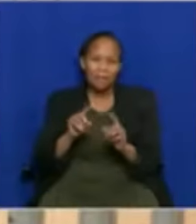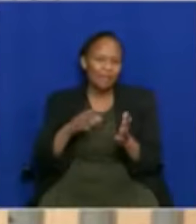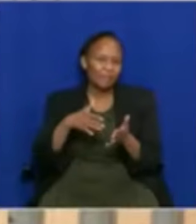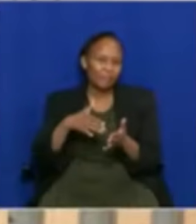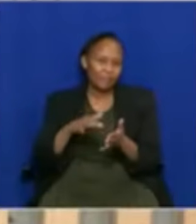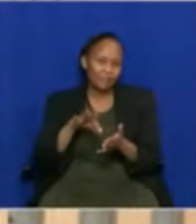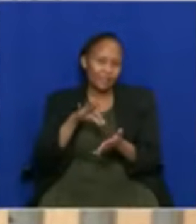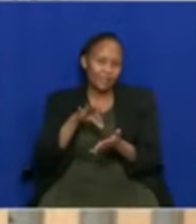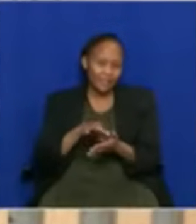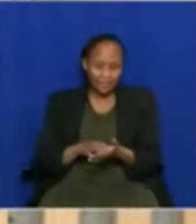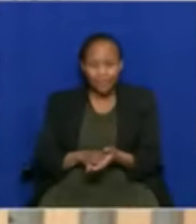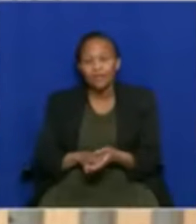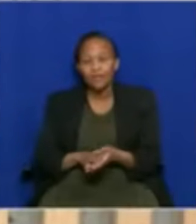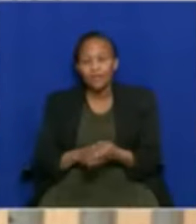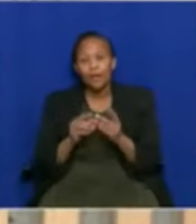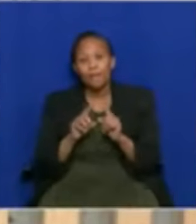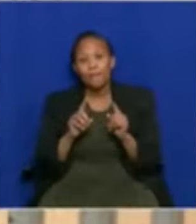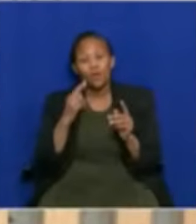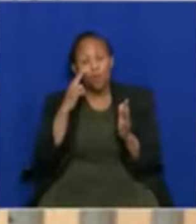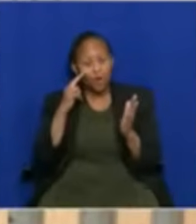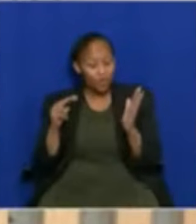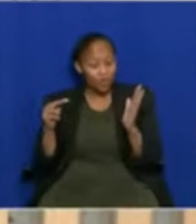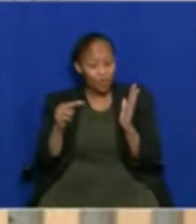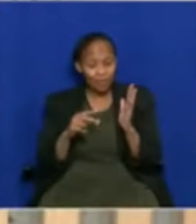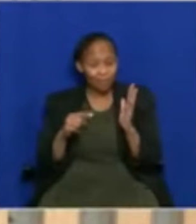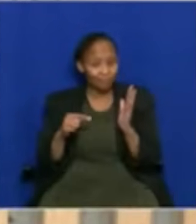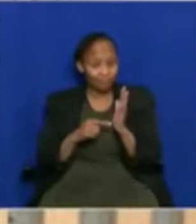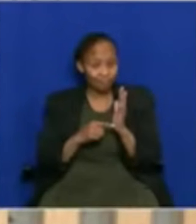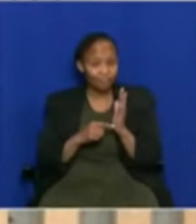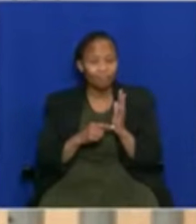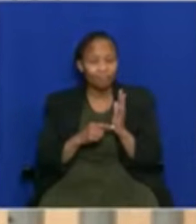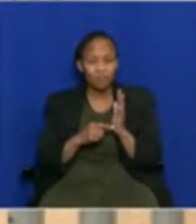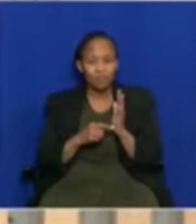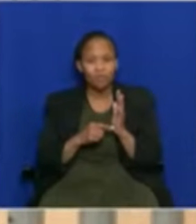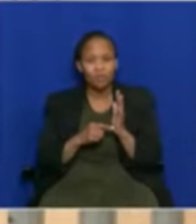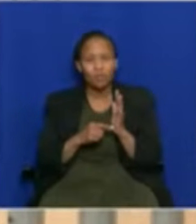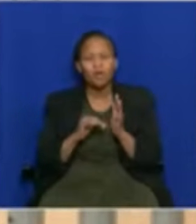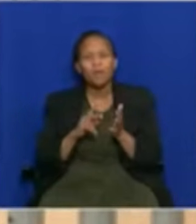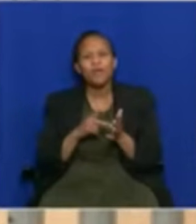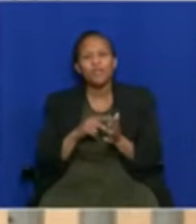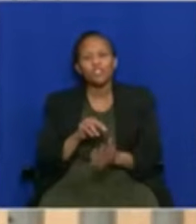it states at page 289,